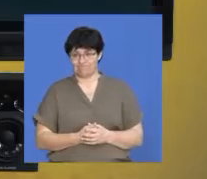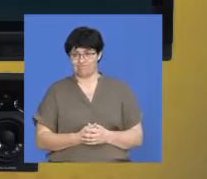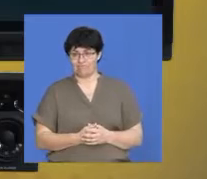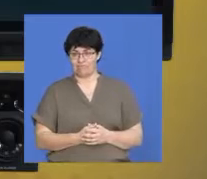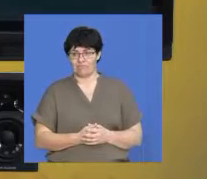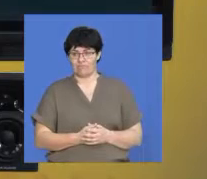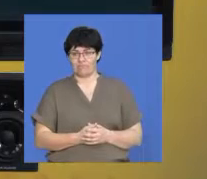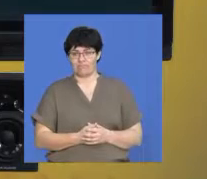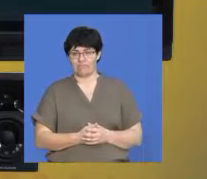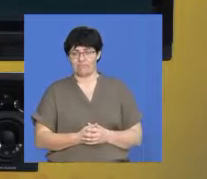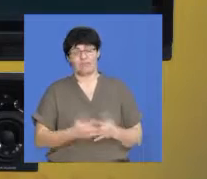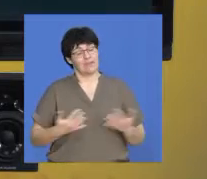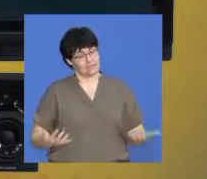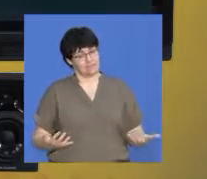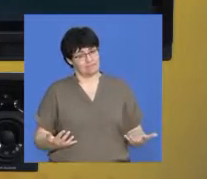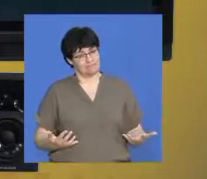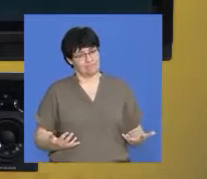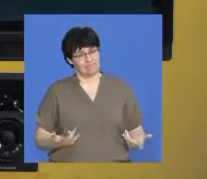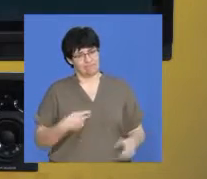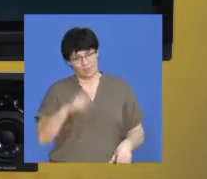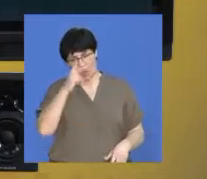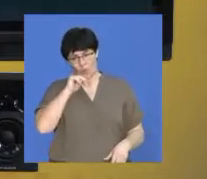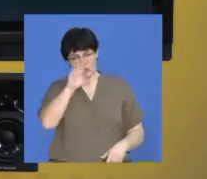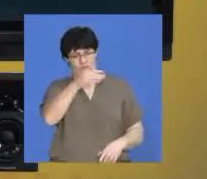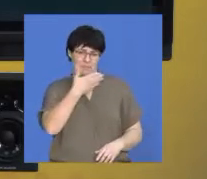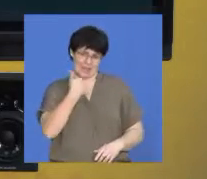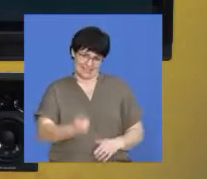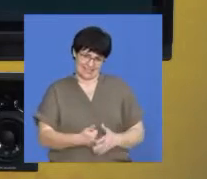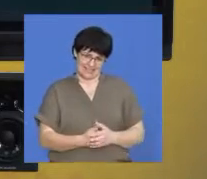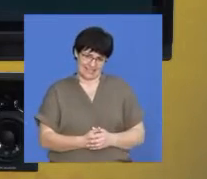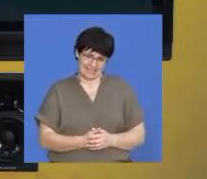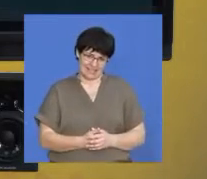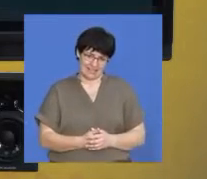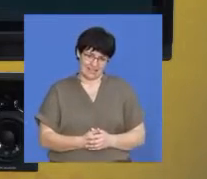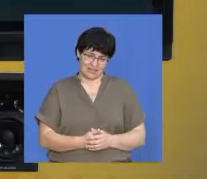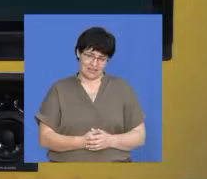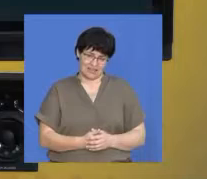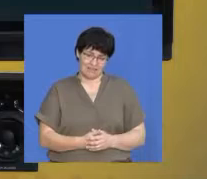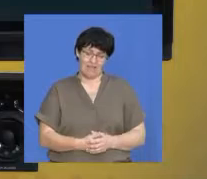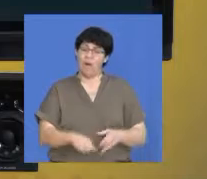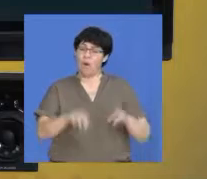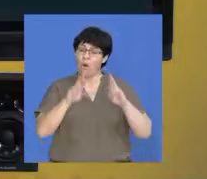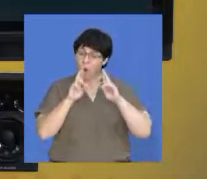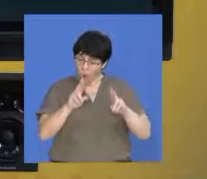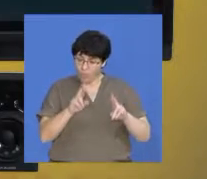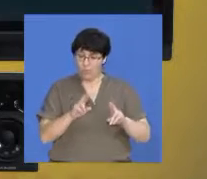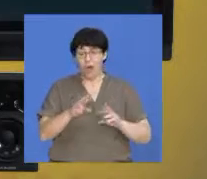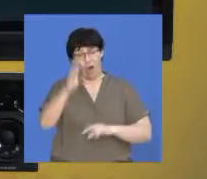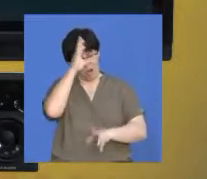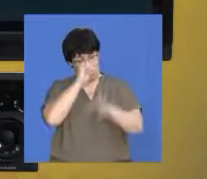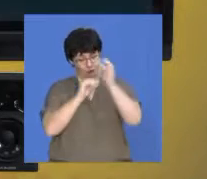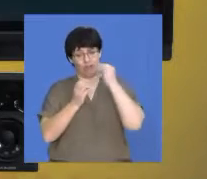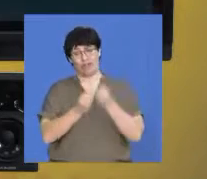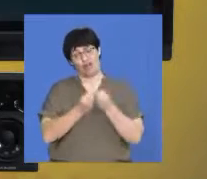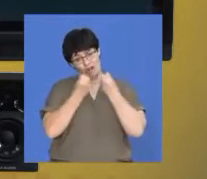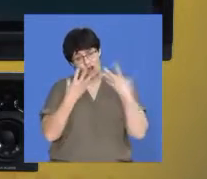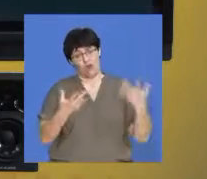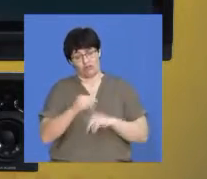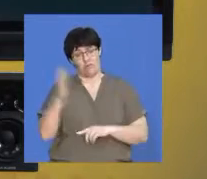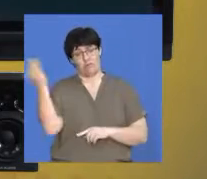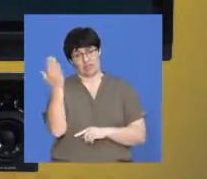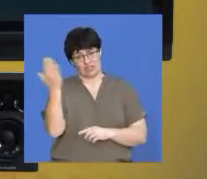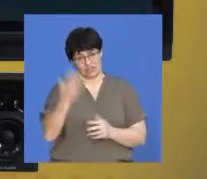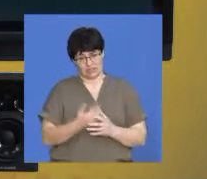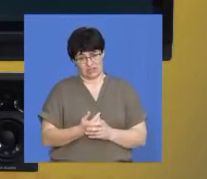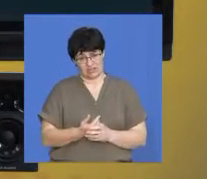Okay, and then I just wish you all the best. Guys, I hope you have gained from this